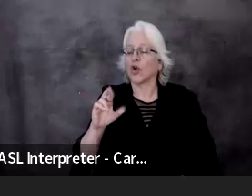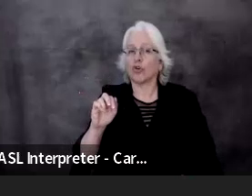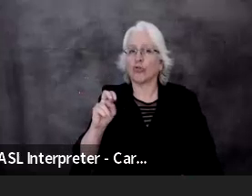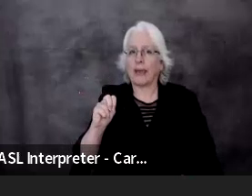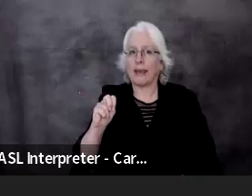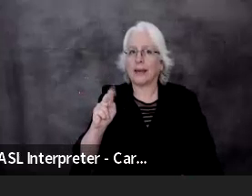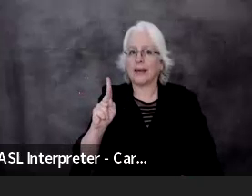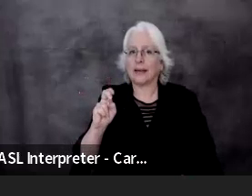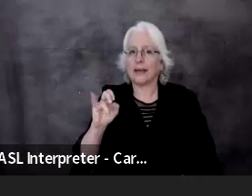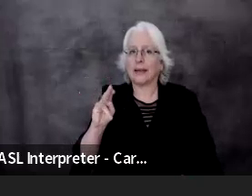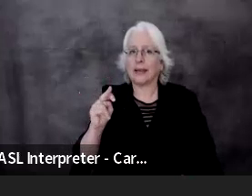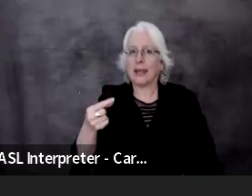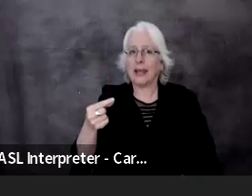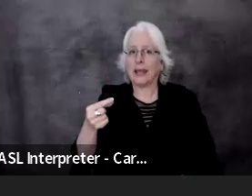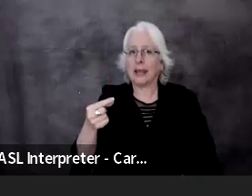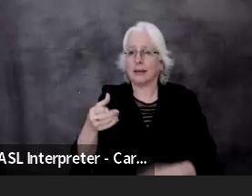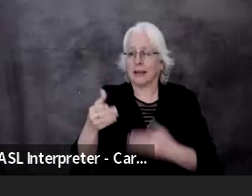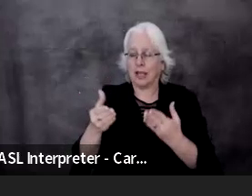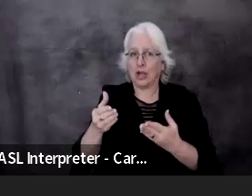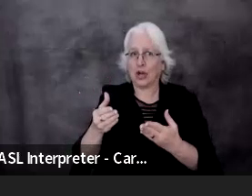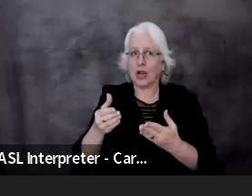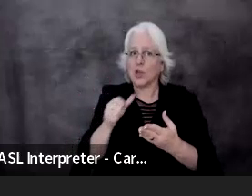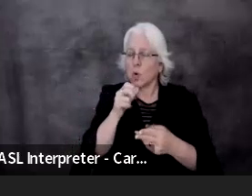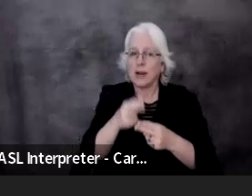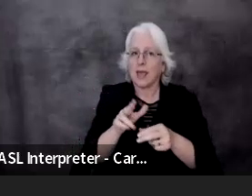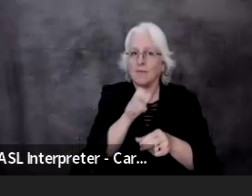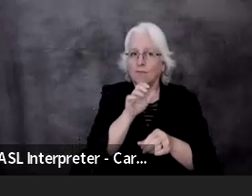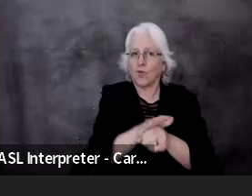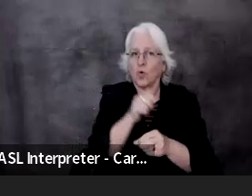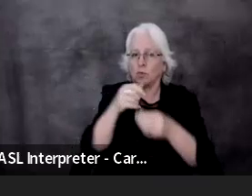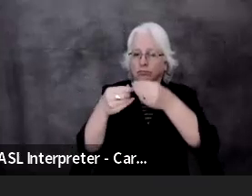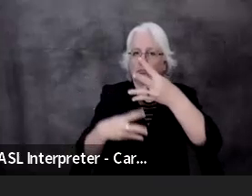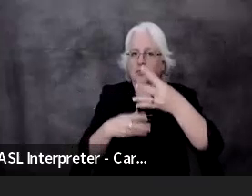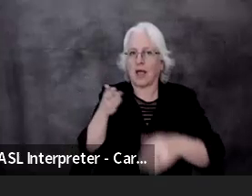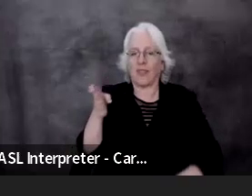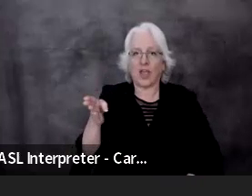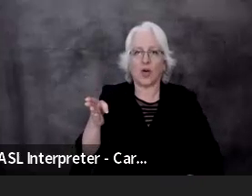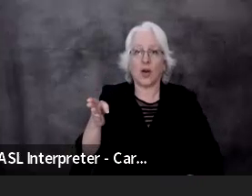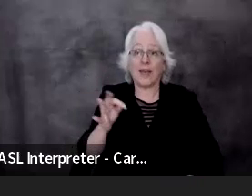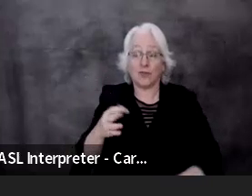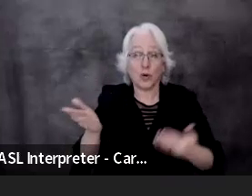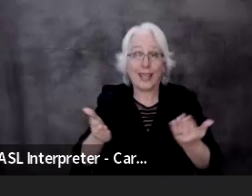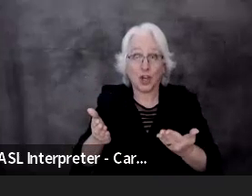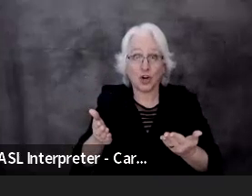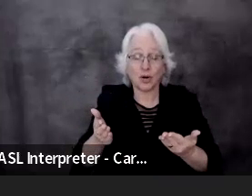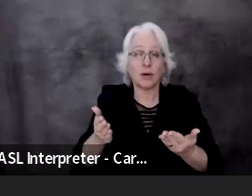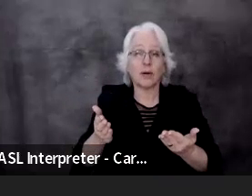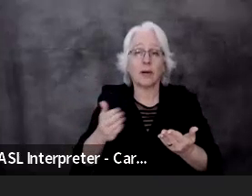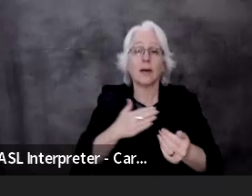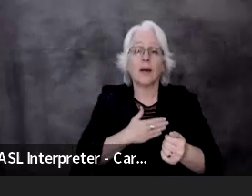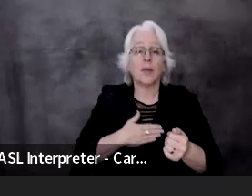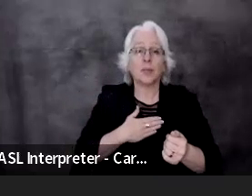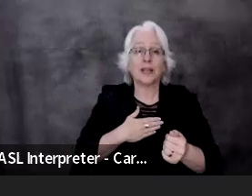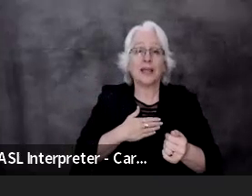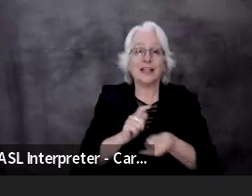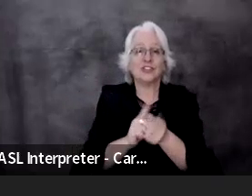on the call and you are not listed by your name in the participants, if you could please